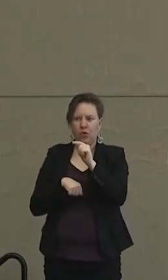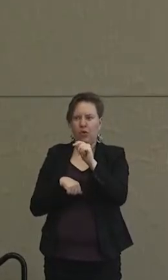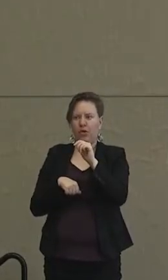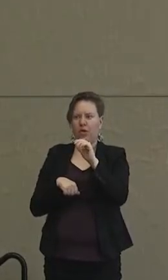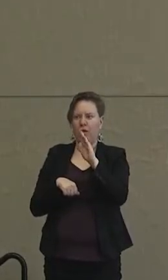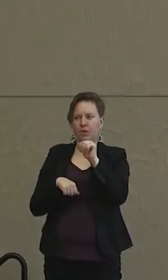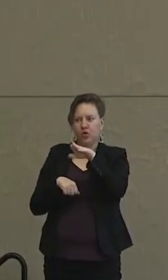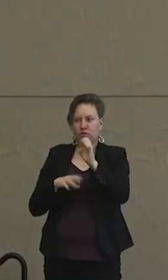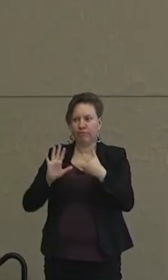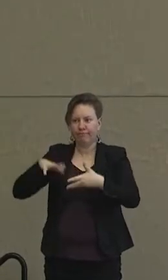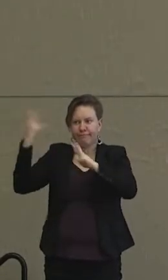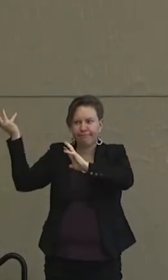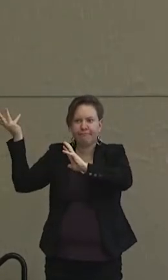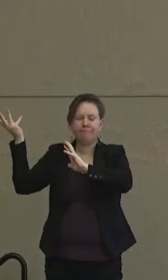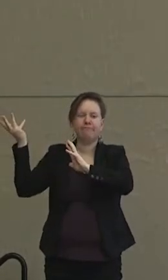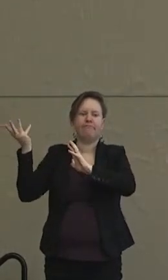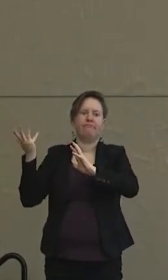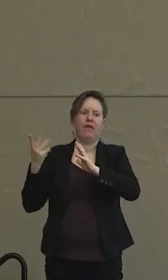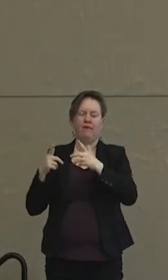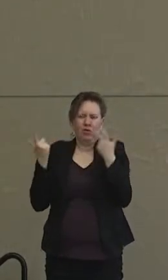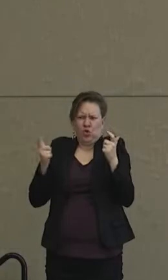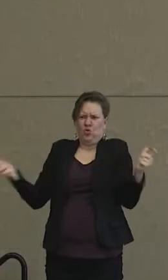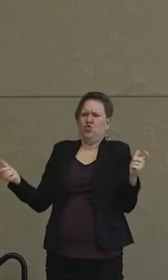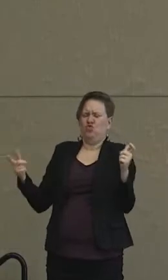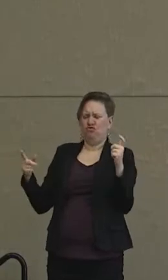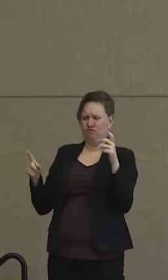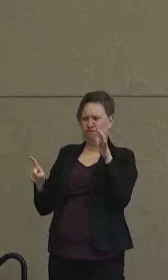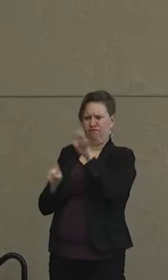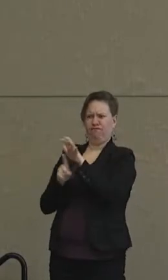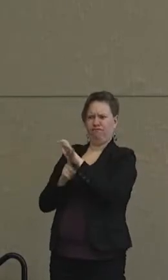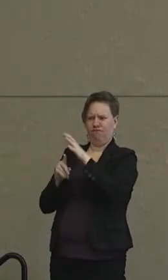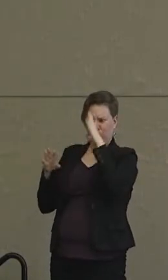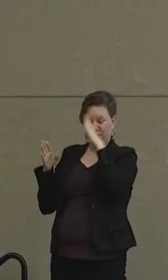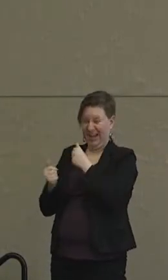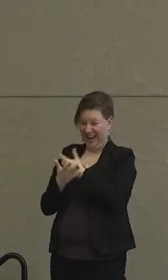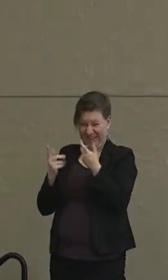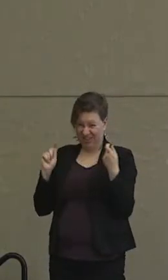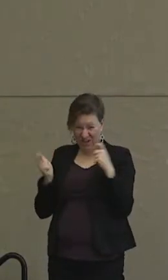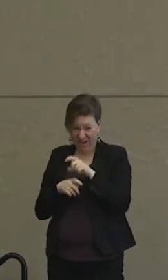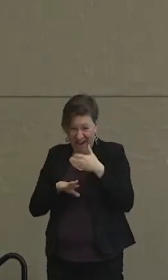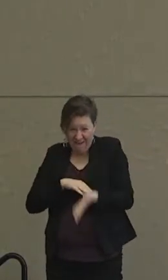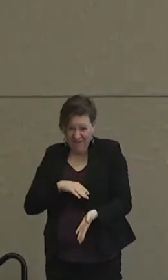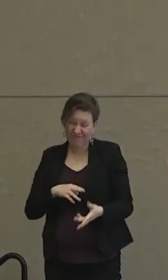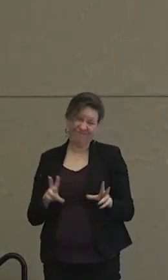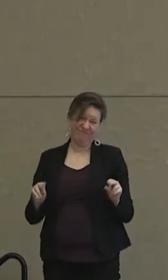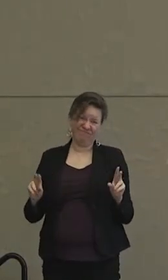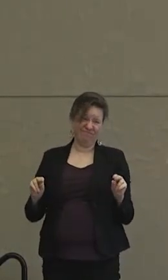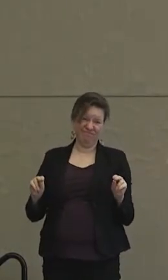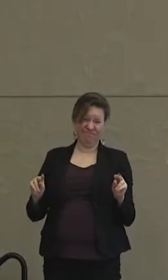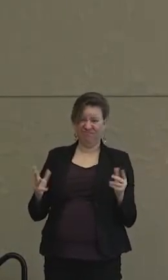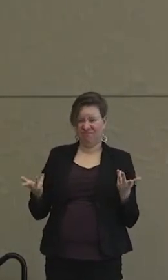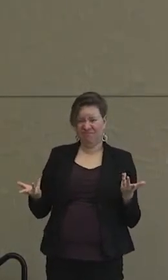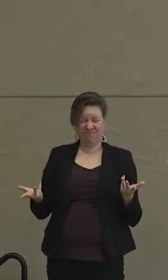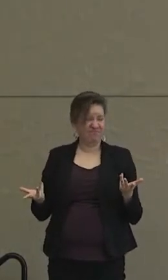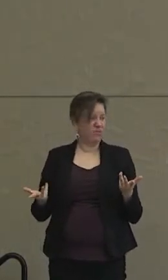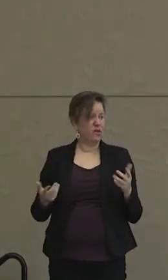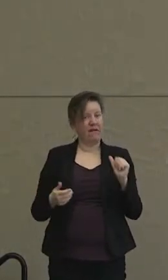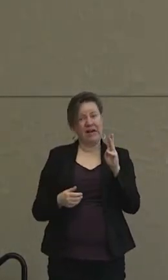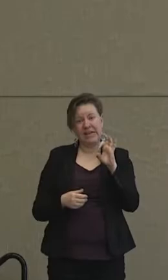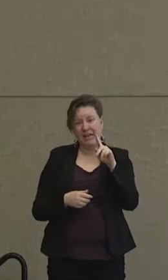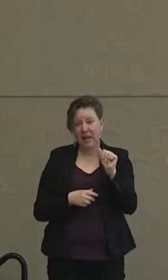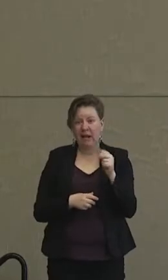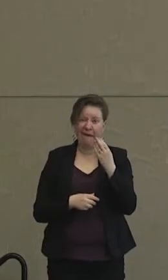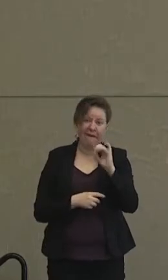scandal. You know that was huge news. Did anything really change after that? No. You know, we've got Anita Hill and